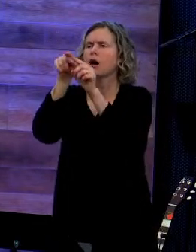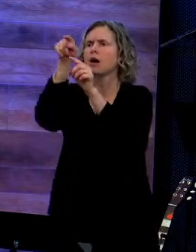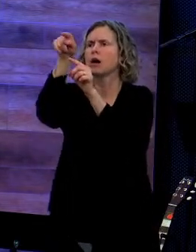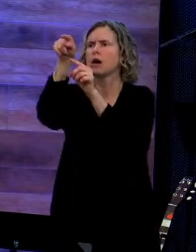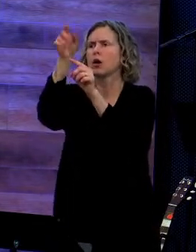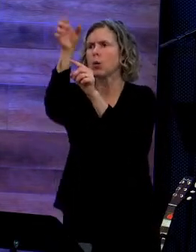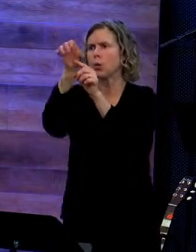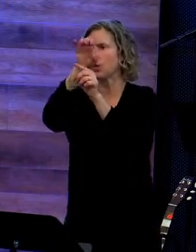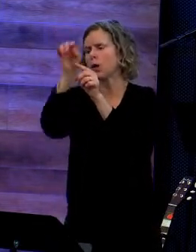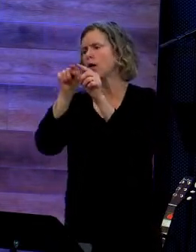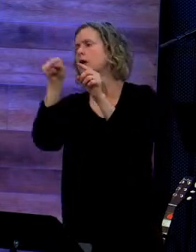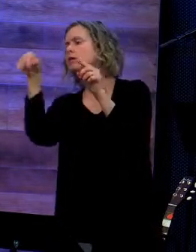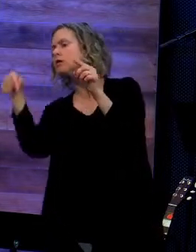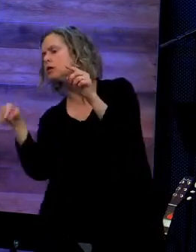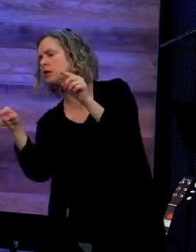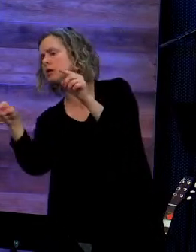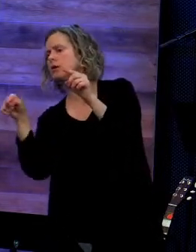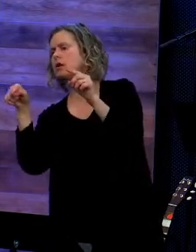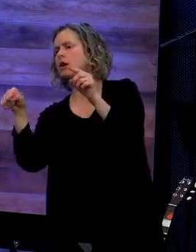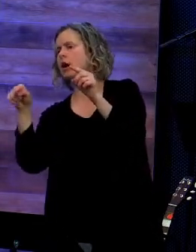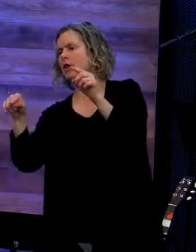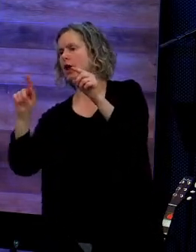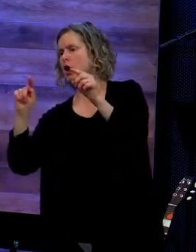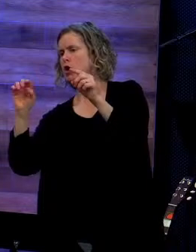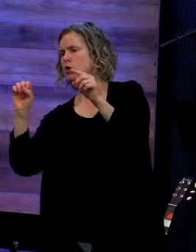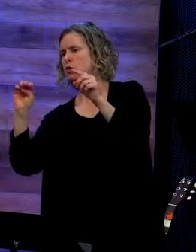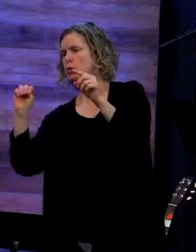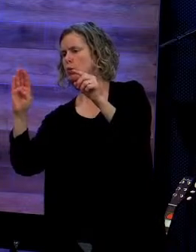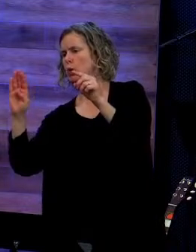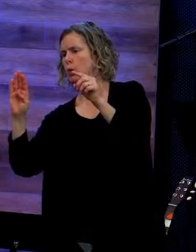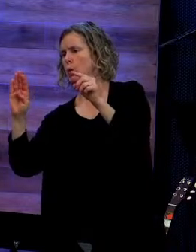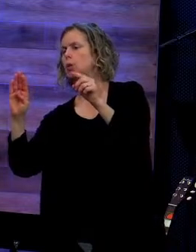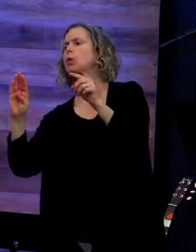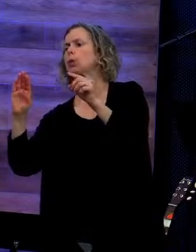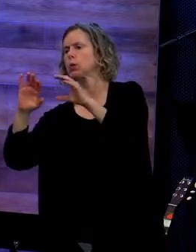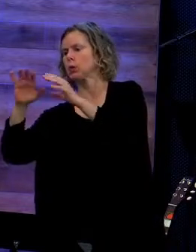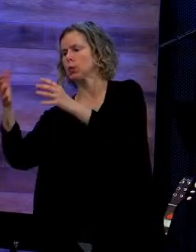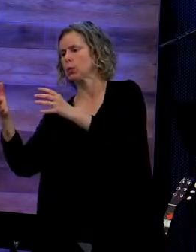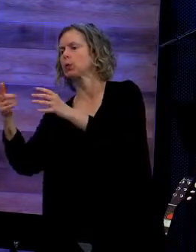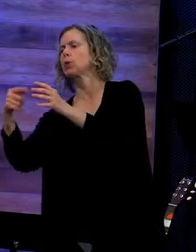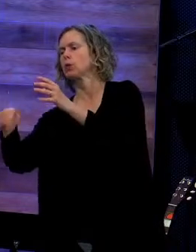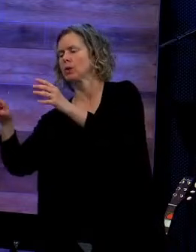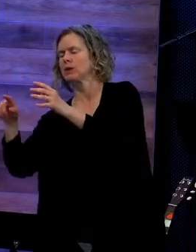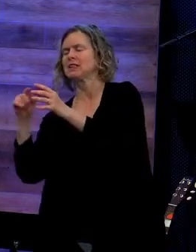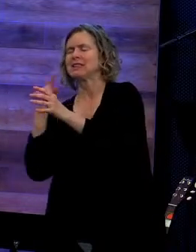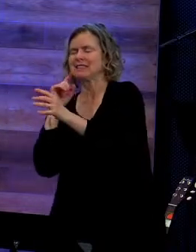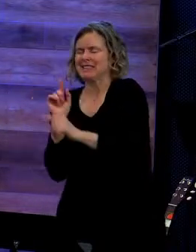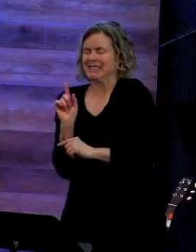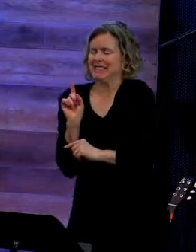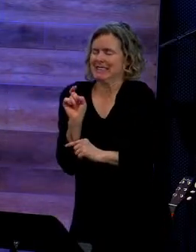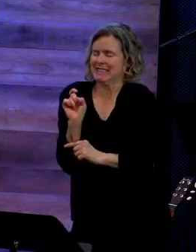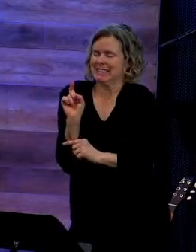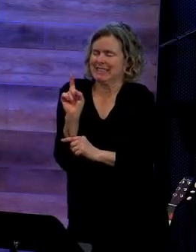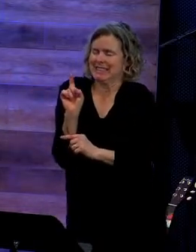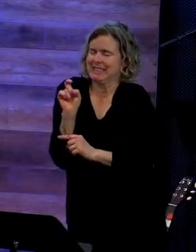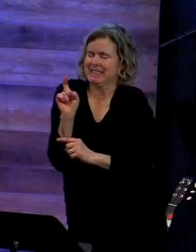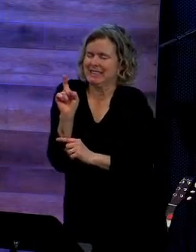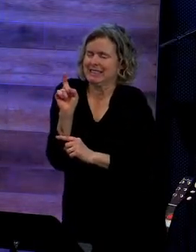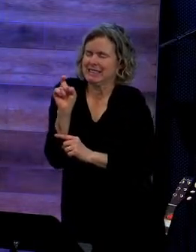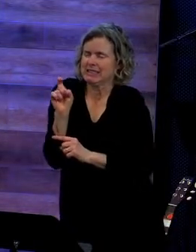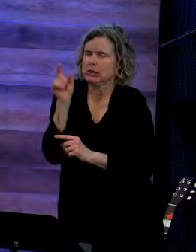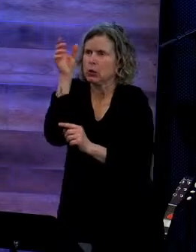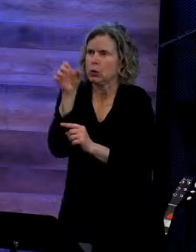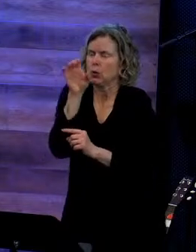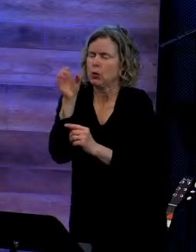saw in my dream that just as Christian came up to the cross, his burden loosed from his shoulders and fell off his